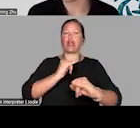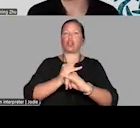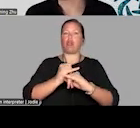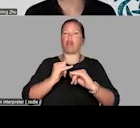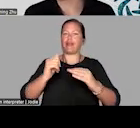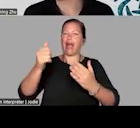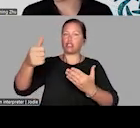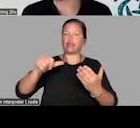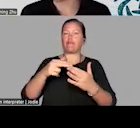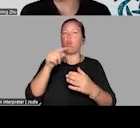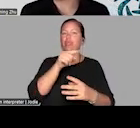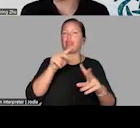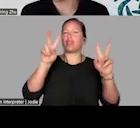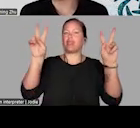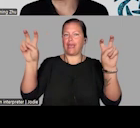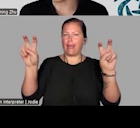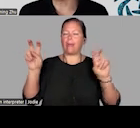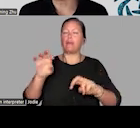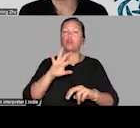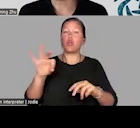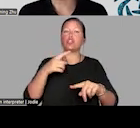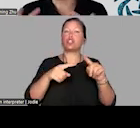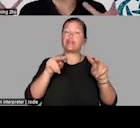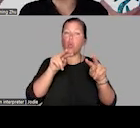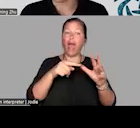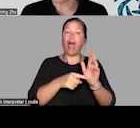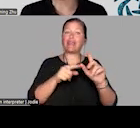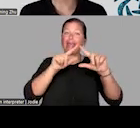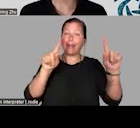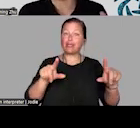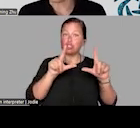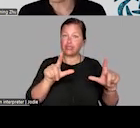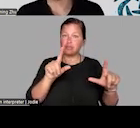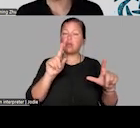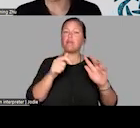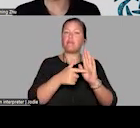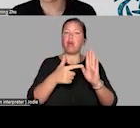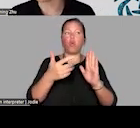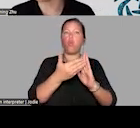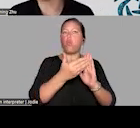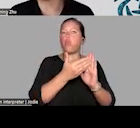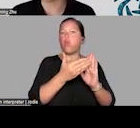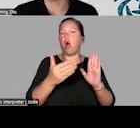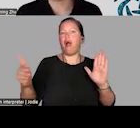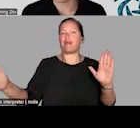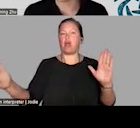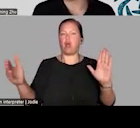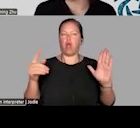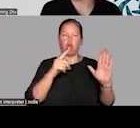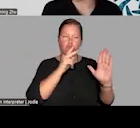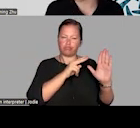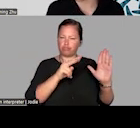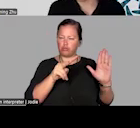theme, especially looking at not just the image itself, but wider semantic cross-model signals to detect